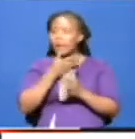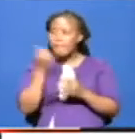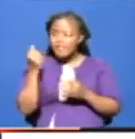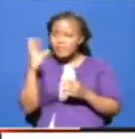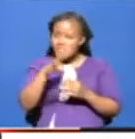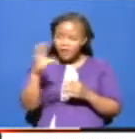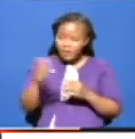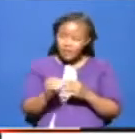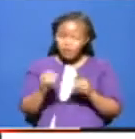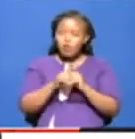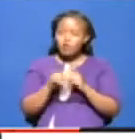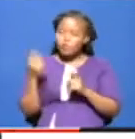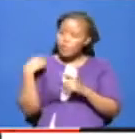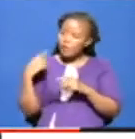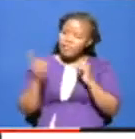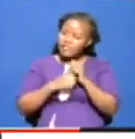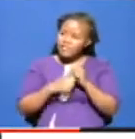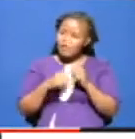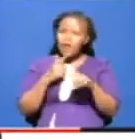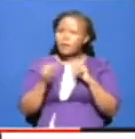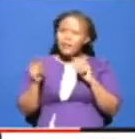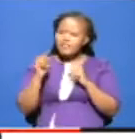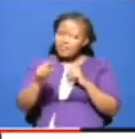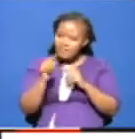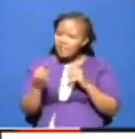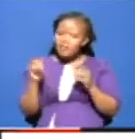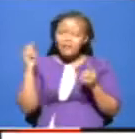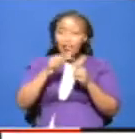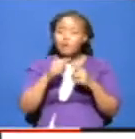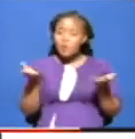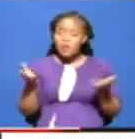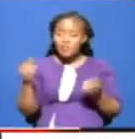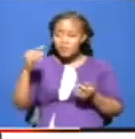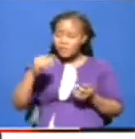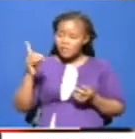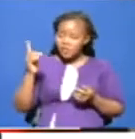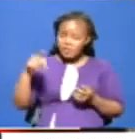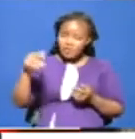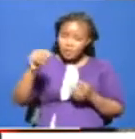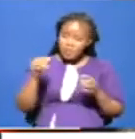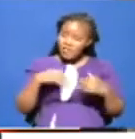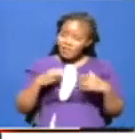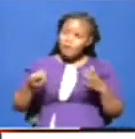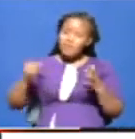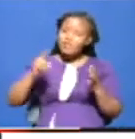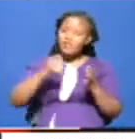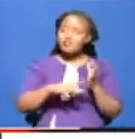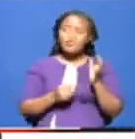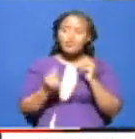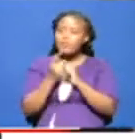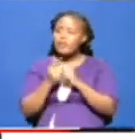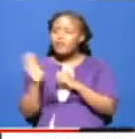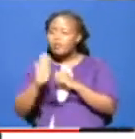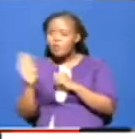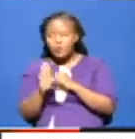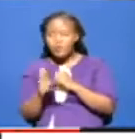Africa, to 6 in Africa. But how is that translated? The GDP has increased to 11 billion shillings. How is that translated to the common